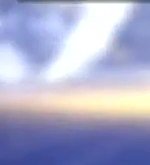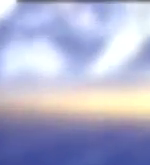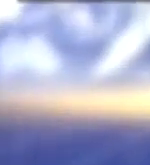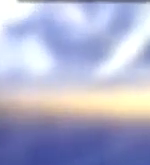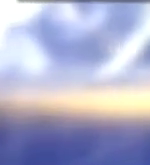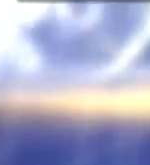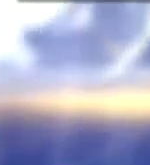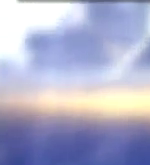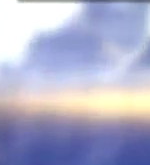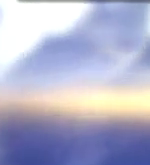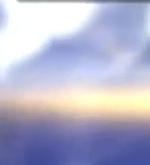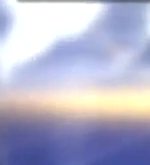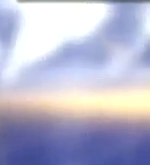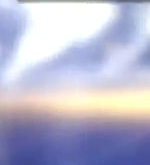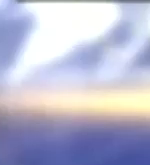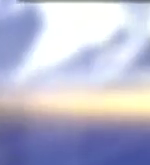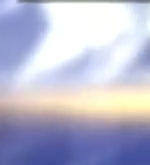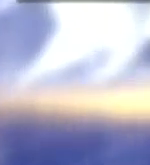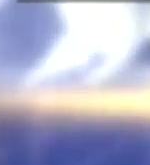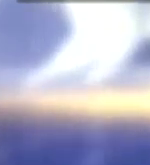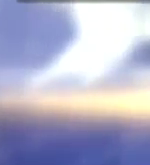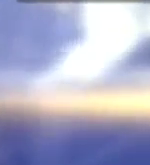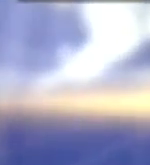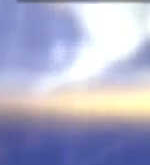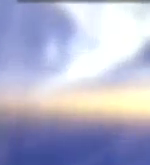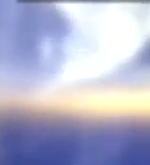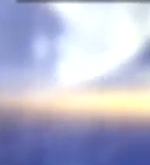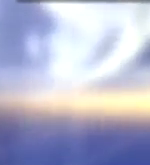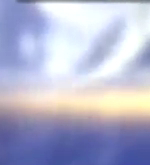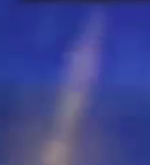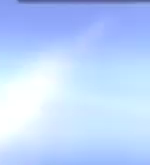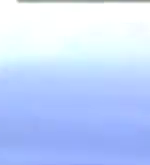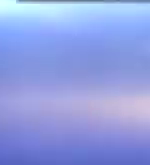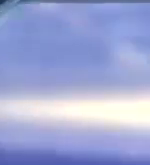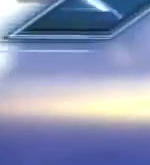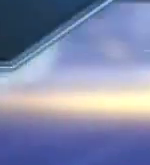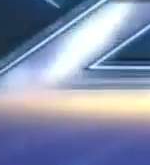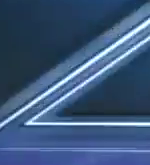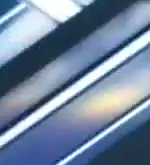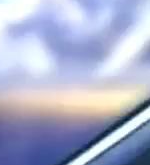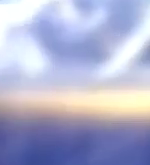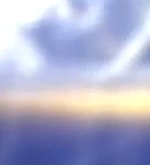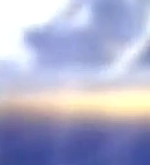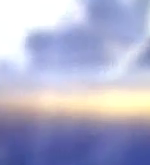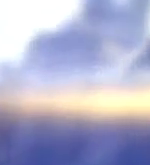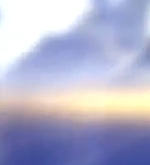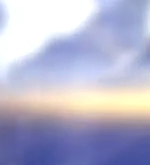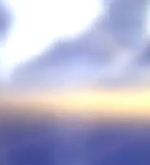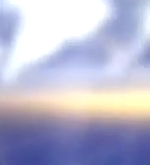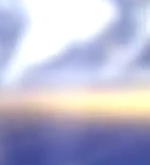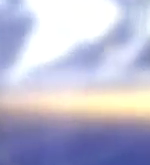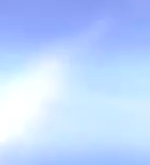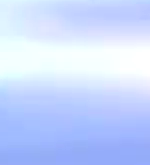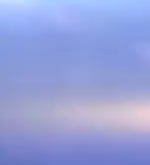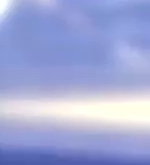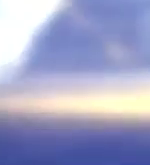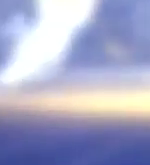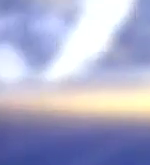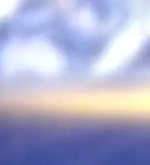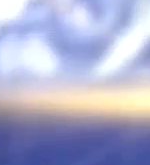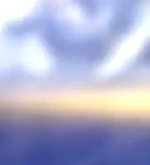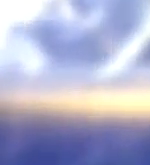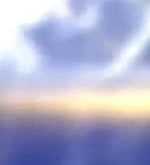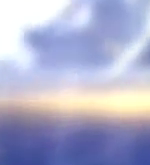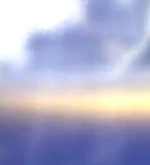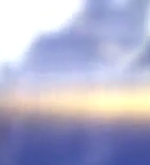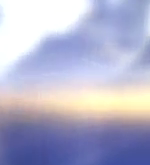in meetings that discussed initiatives related to the development of accounting institutes in the Caribbean. In international business, Bob Diamond, who